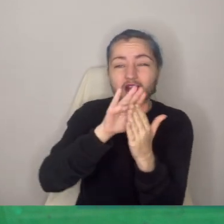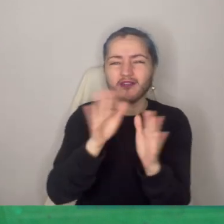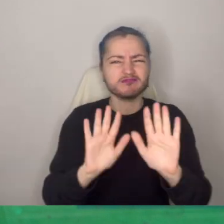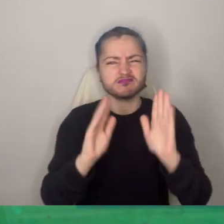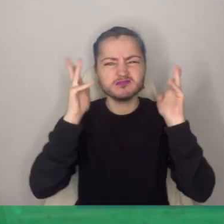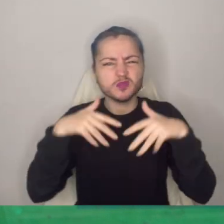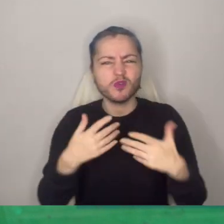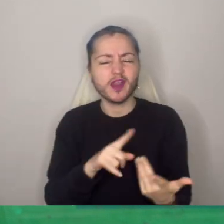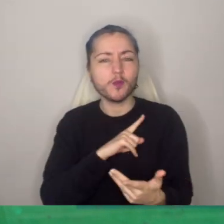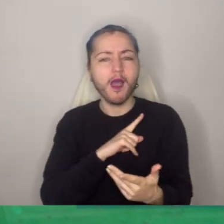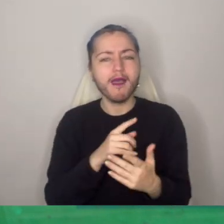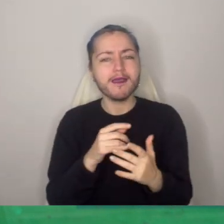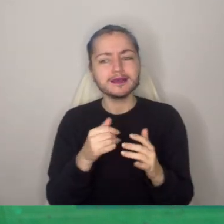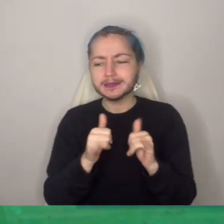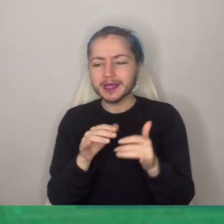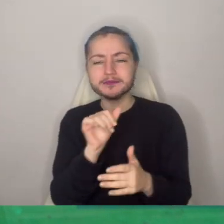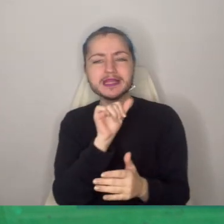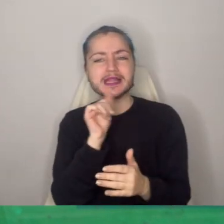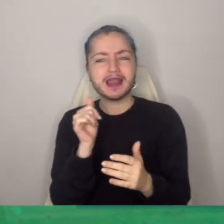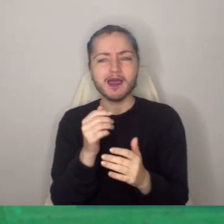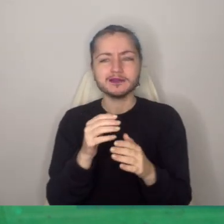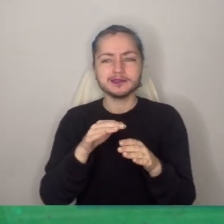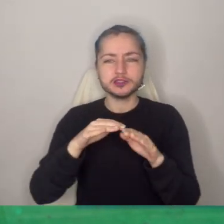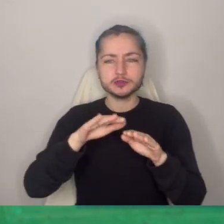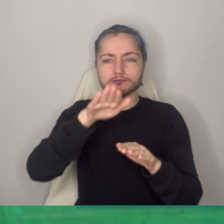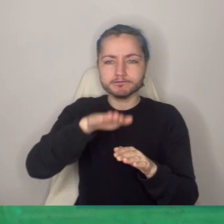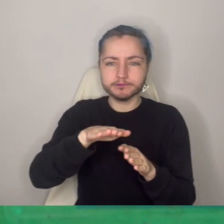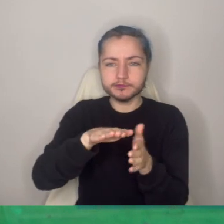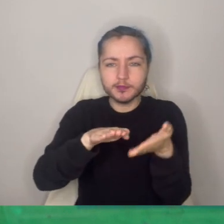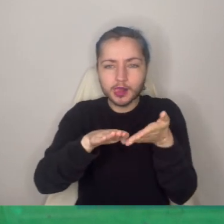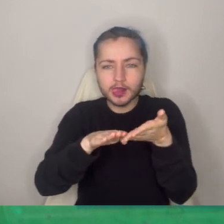it will be quite nice to have some bits which are not completely stuck down.